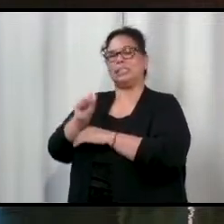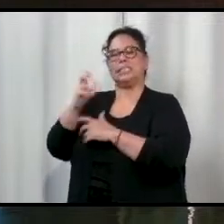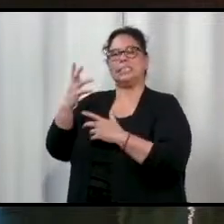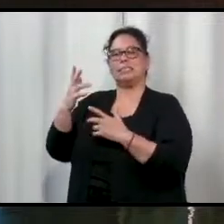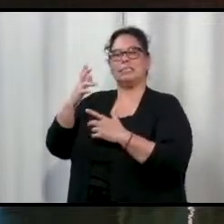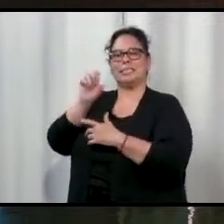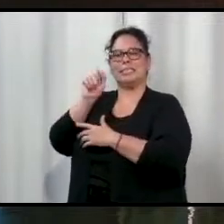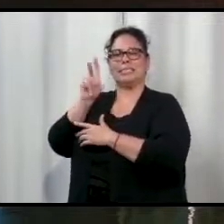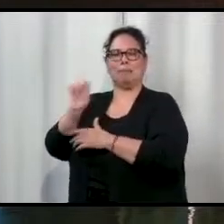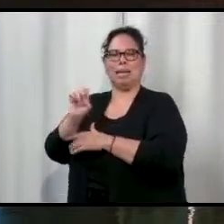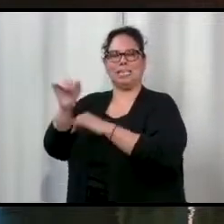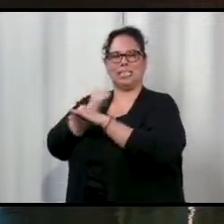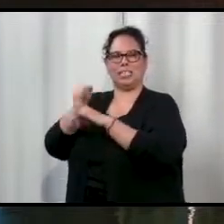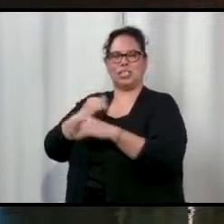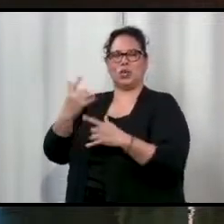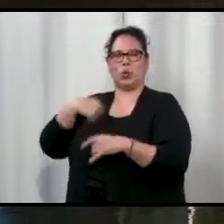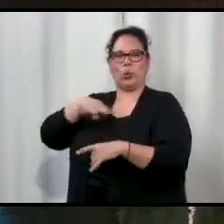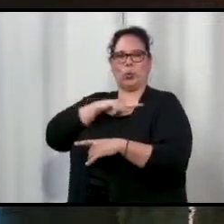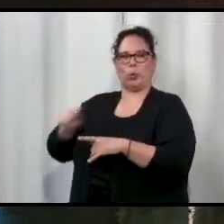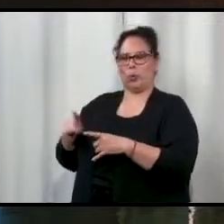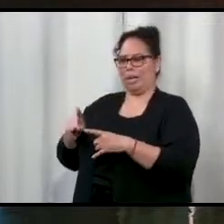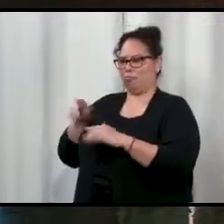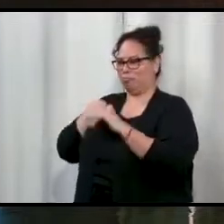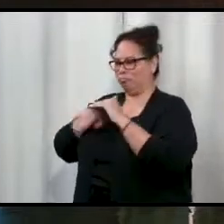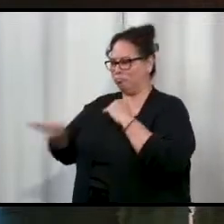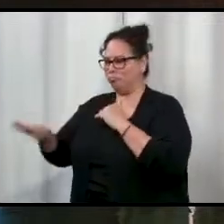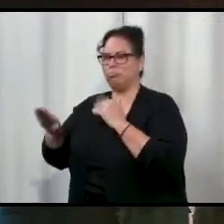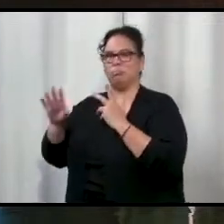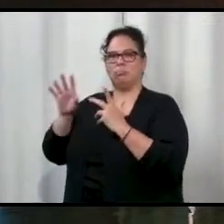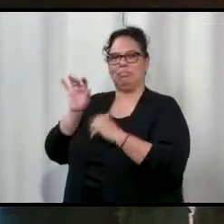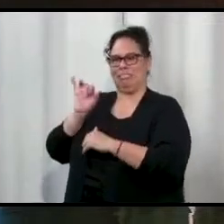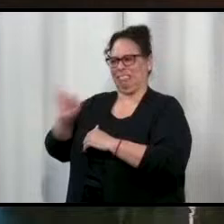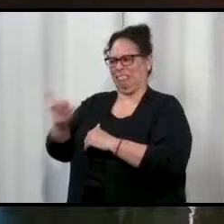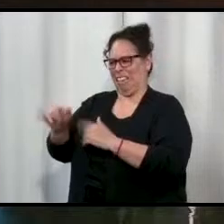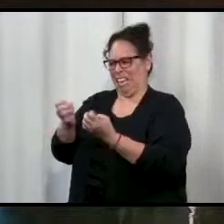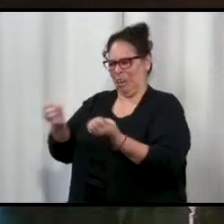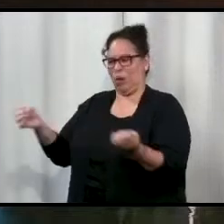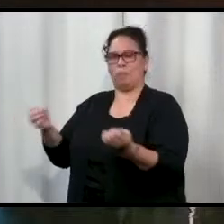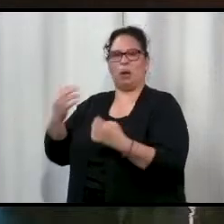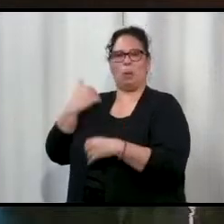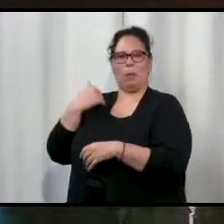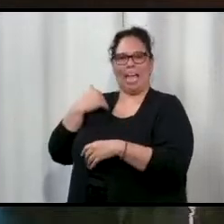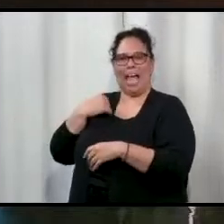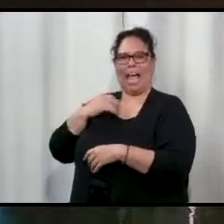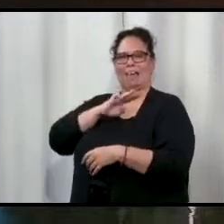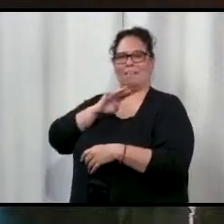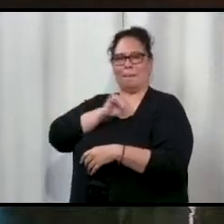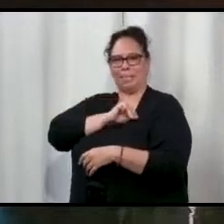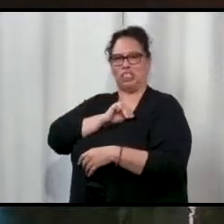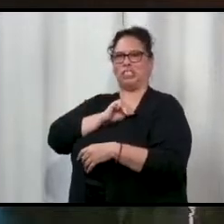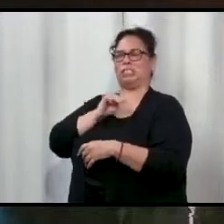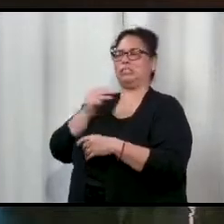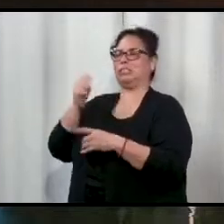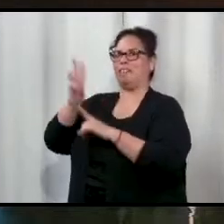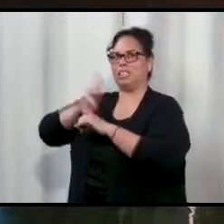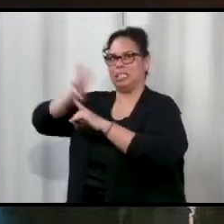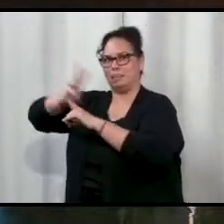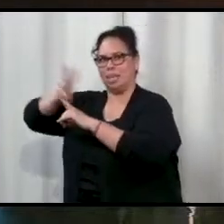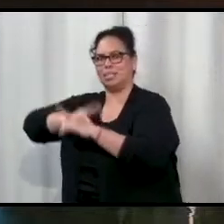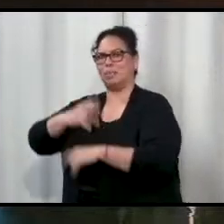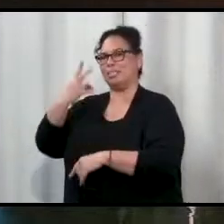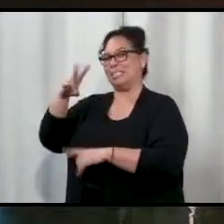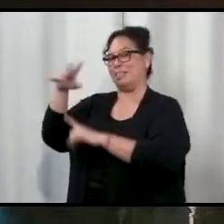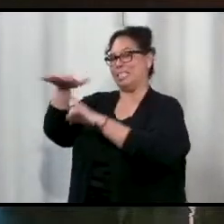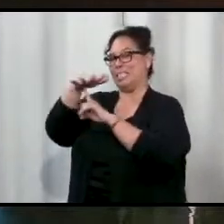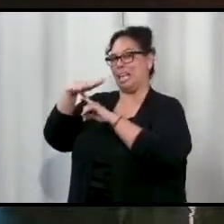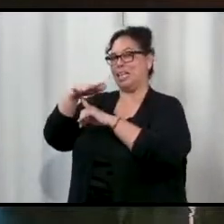we re-entered their payload just a few weeks ago. Okay. And we've got a series of missions going every 6 months for them. We've got 17